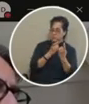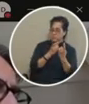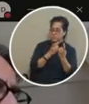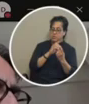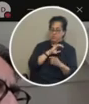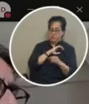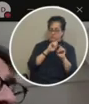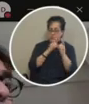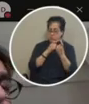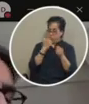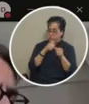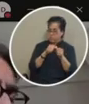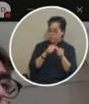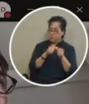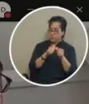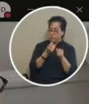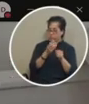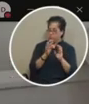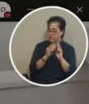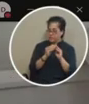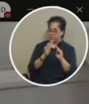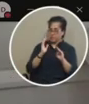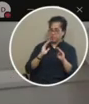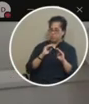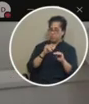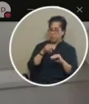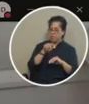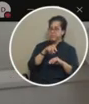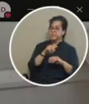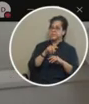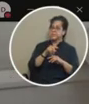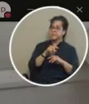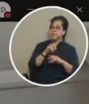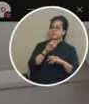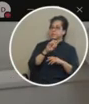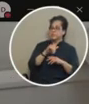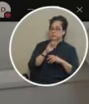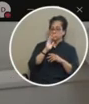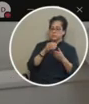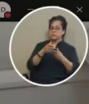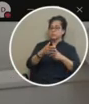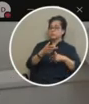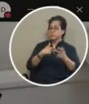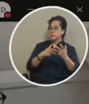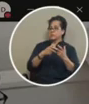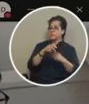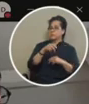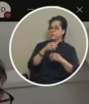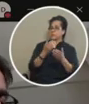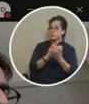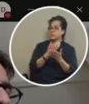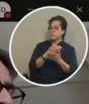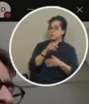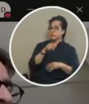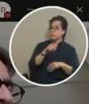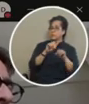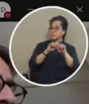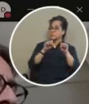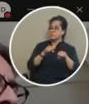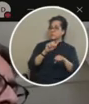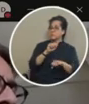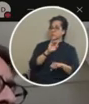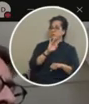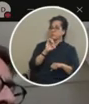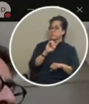police department, you may remember a few meetings ago, there was an item on the agenda, and that's actually going to replace their APHIS system. Oh,